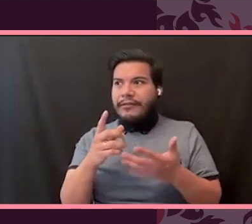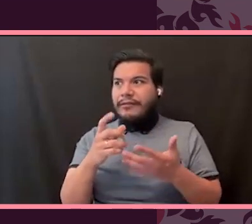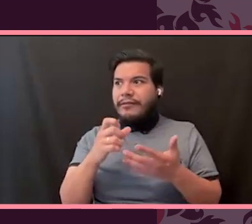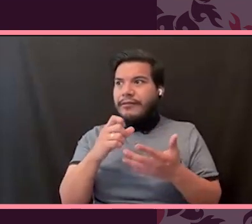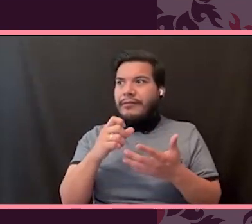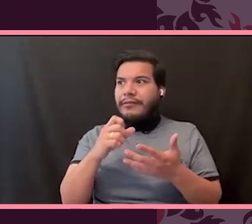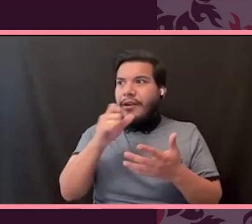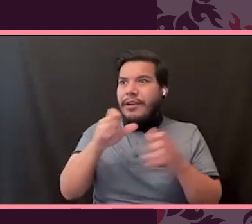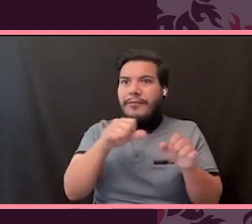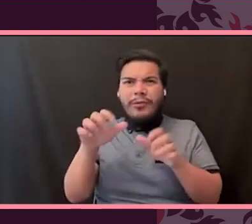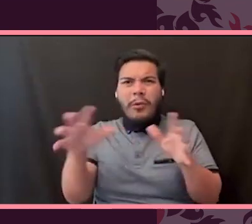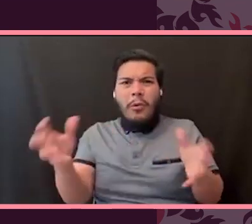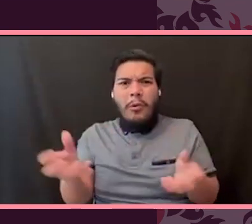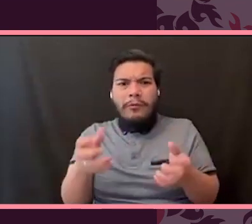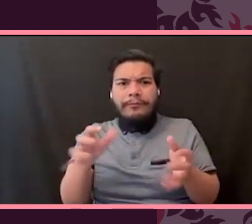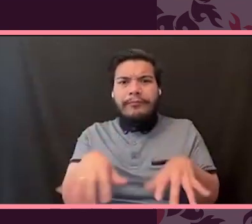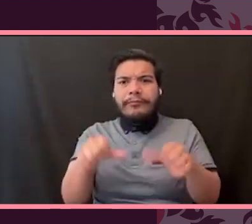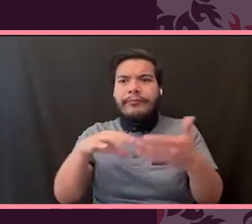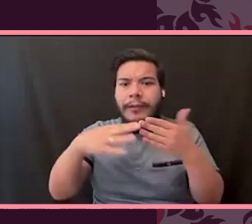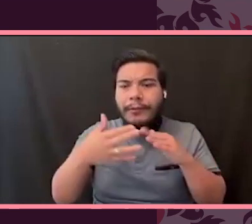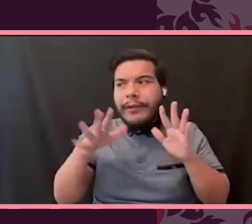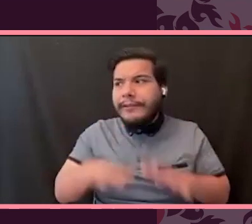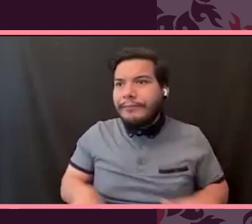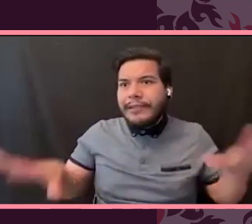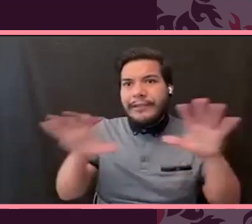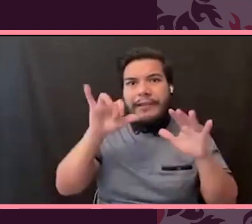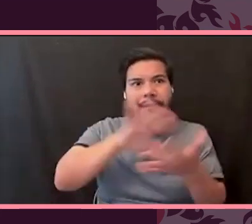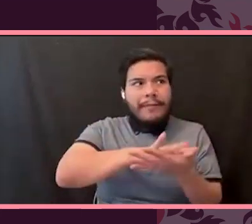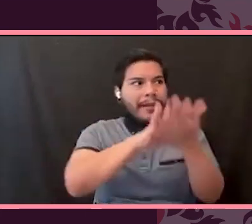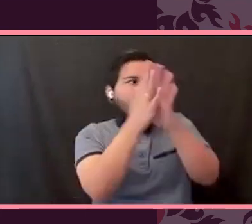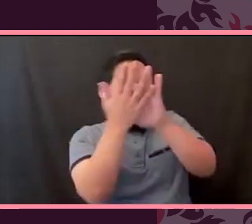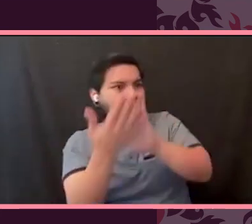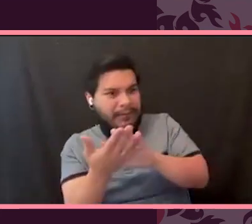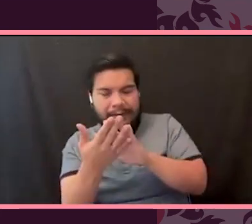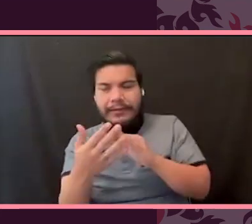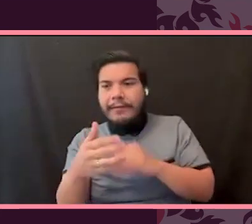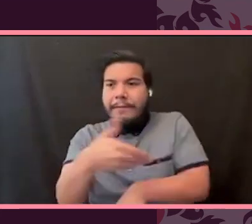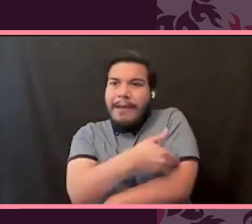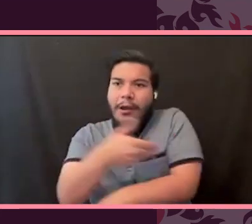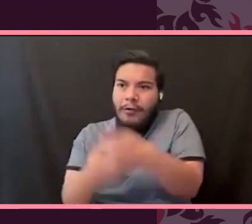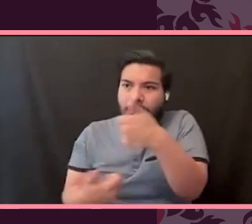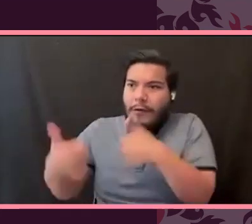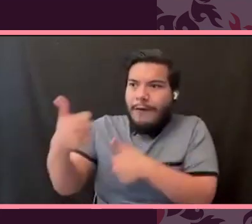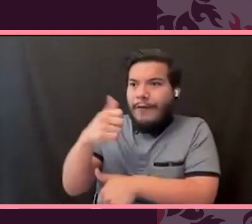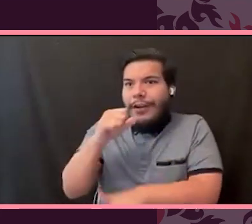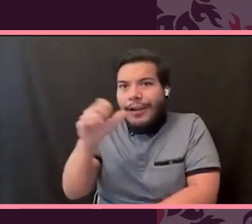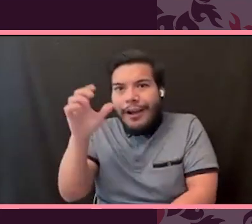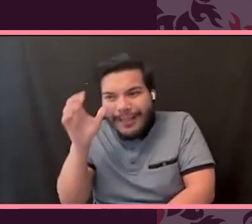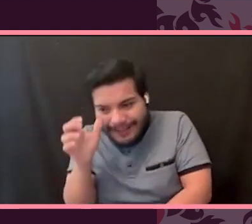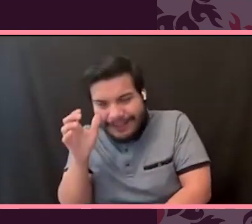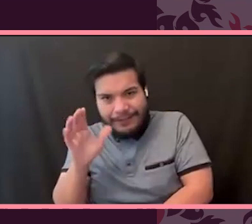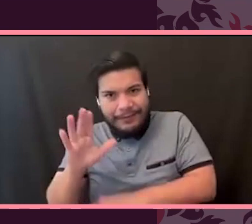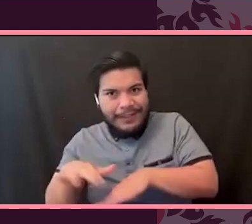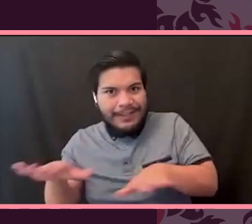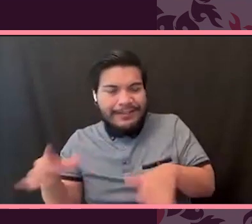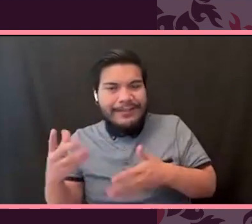in community. And so that fear morphs into powering over and not listening to our kids.